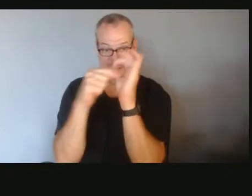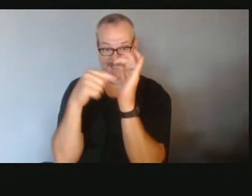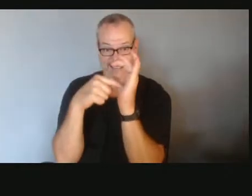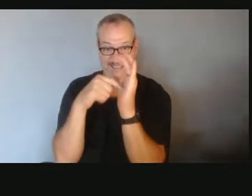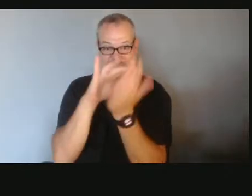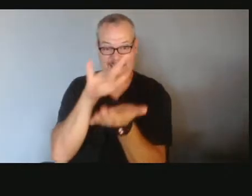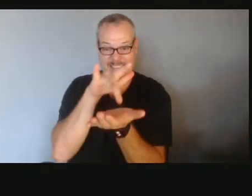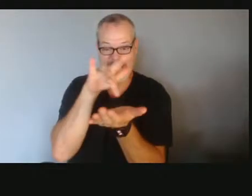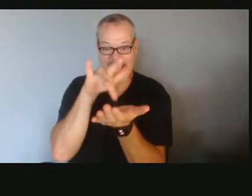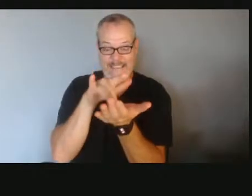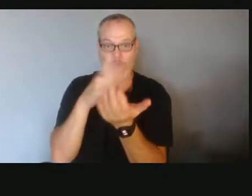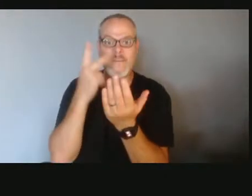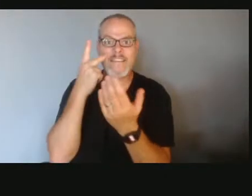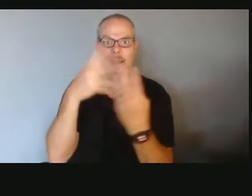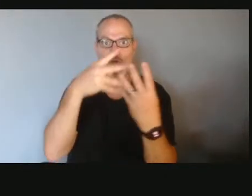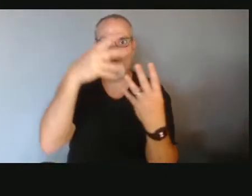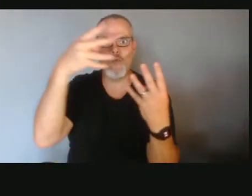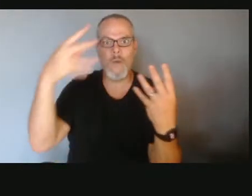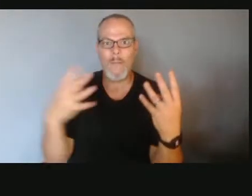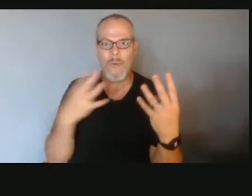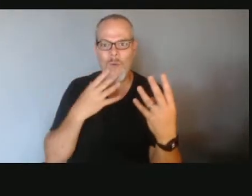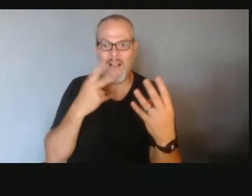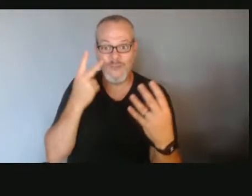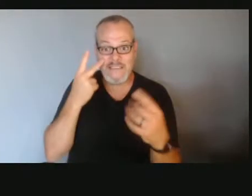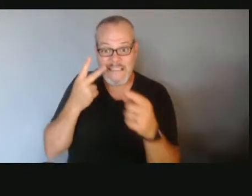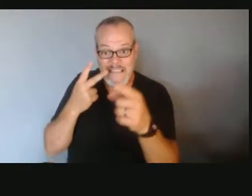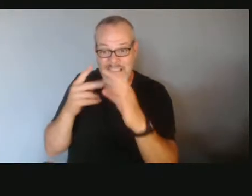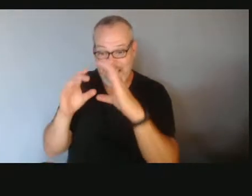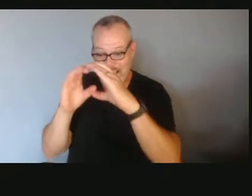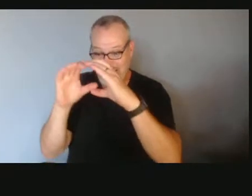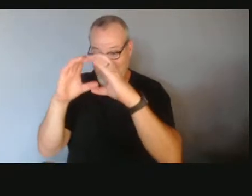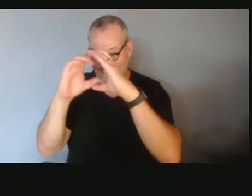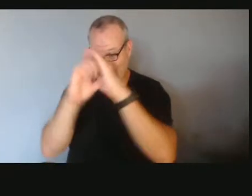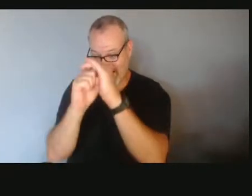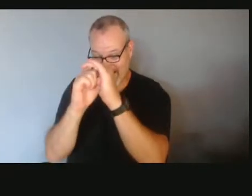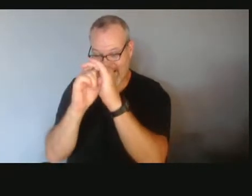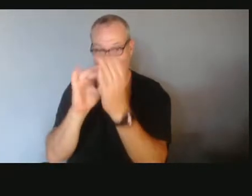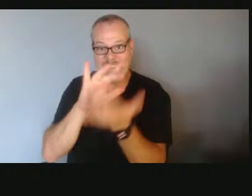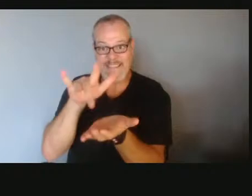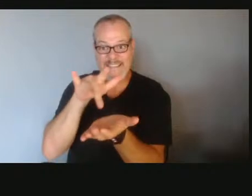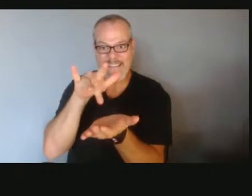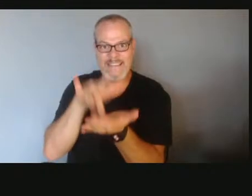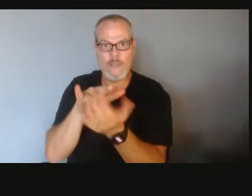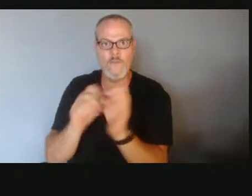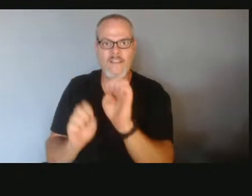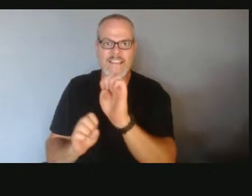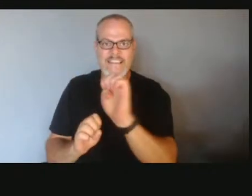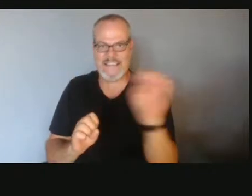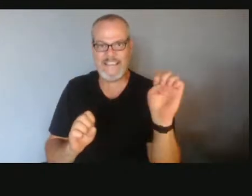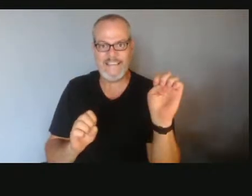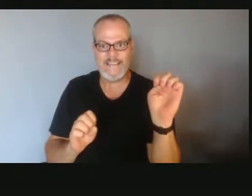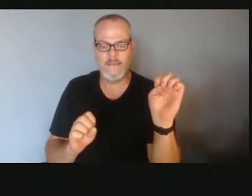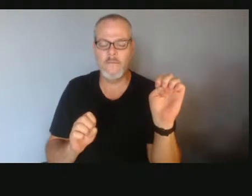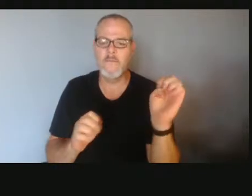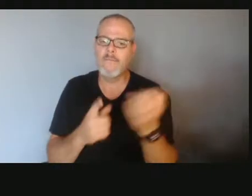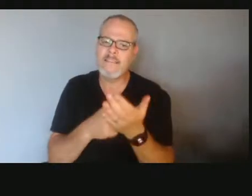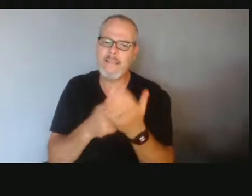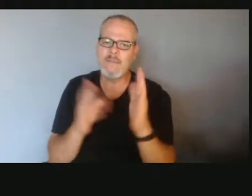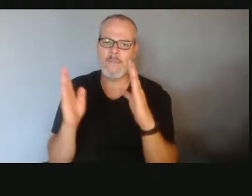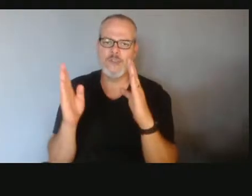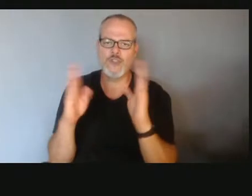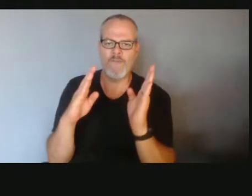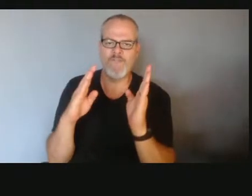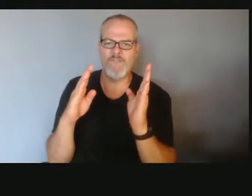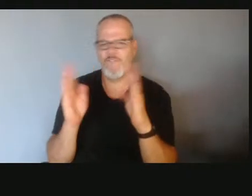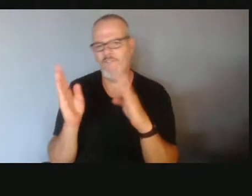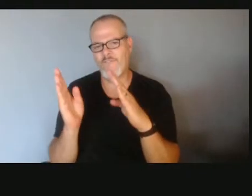this rainbow, we'll call it, is this area over here, which is actually centered on the eastern part of the crater floor. Now there can be a little bit of shift depending on the look direction of the